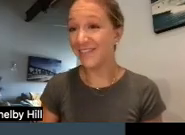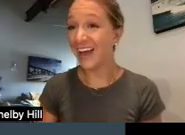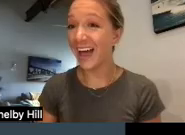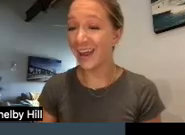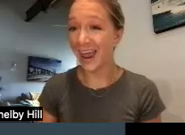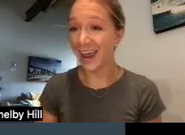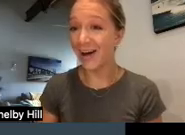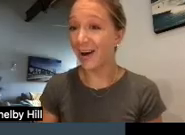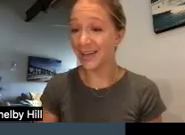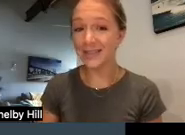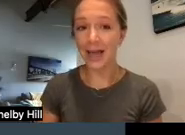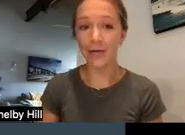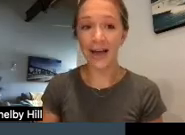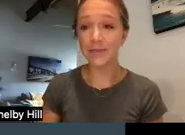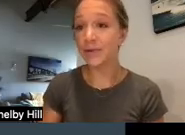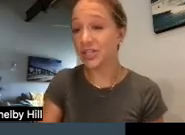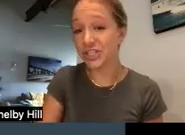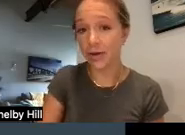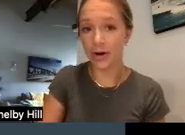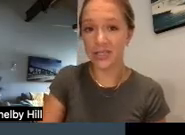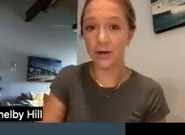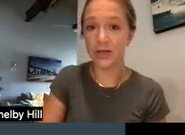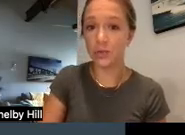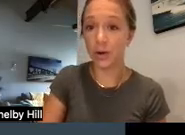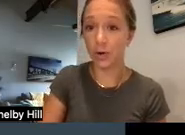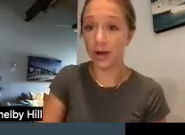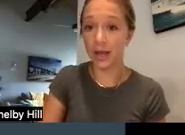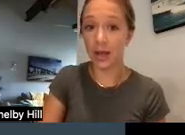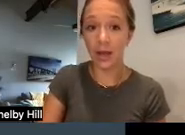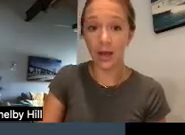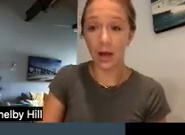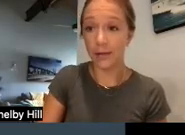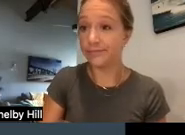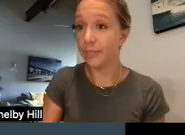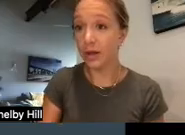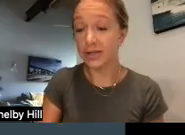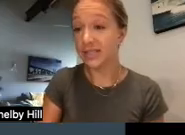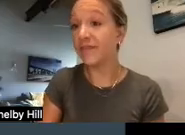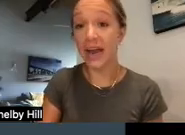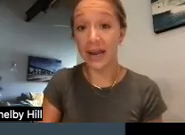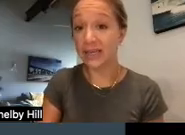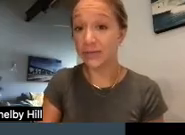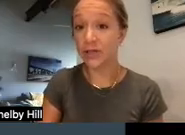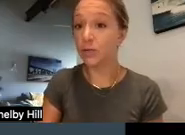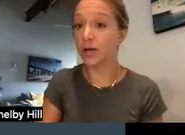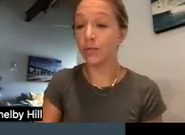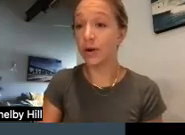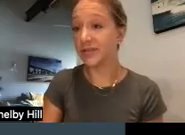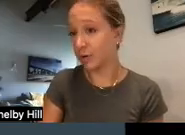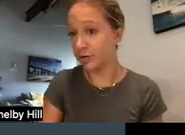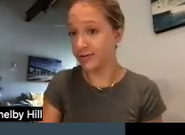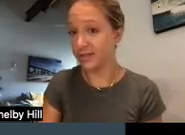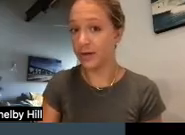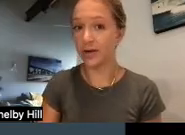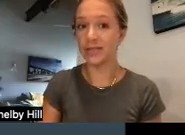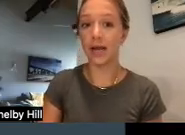Once again, if I had an audience, I would ask people to share their experience when working, to see if they had any experience working with